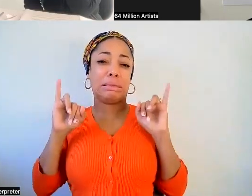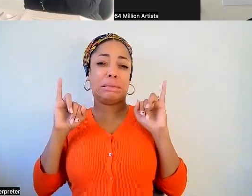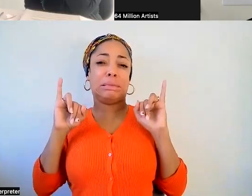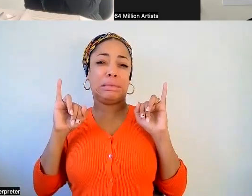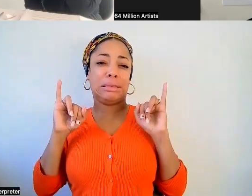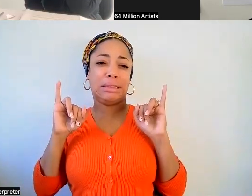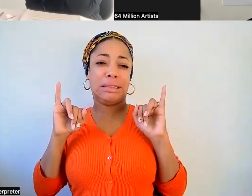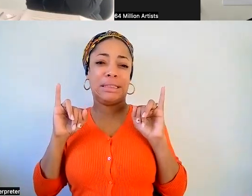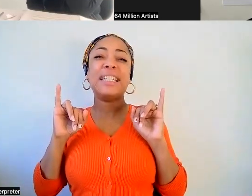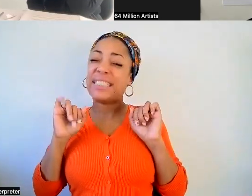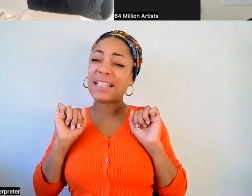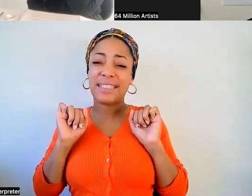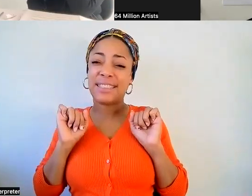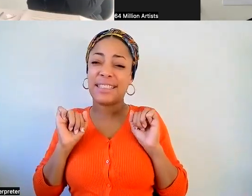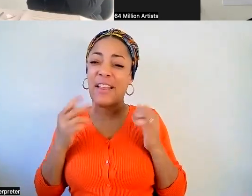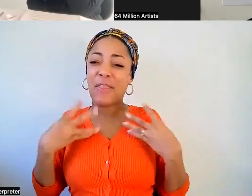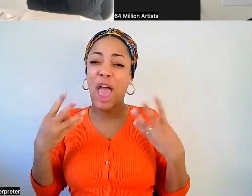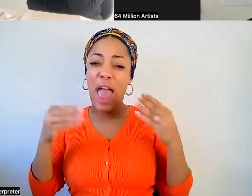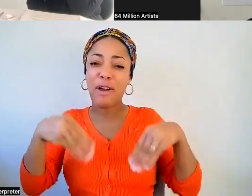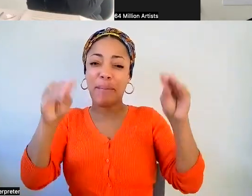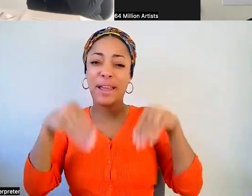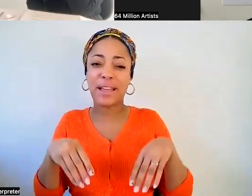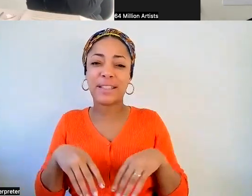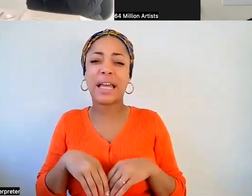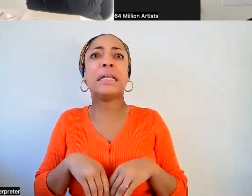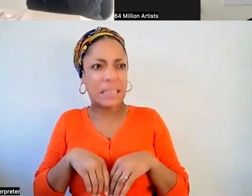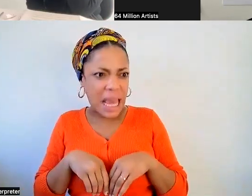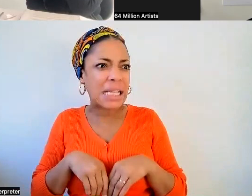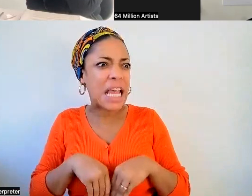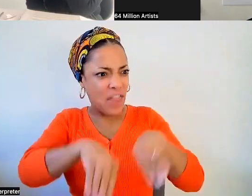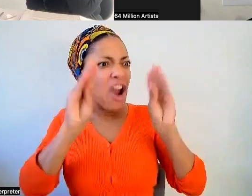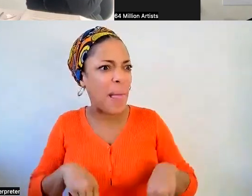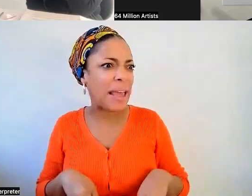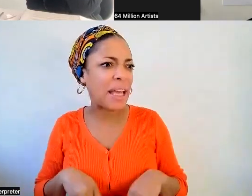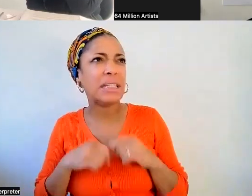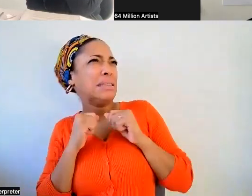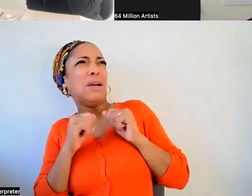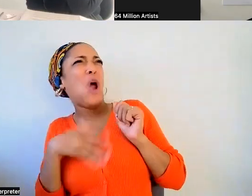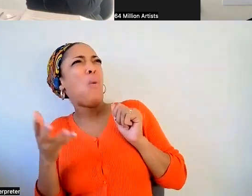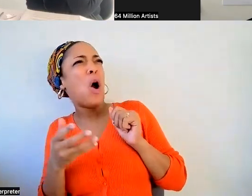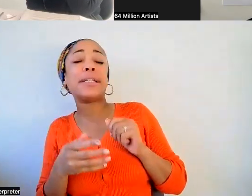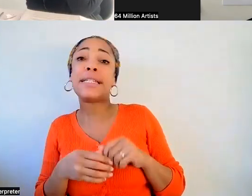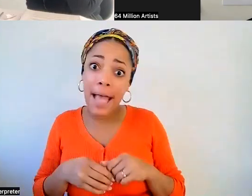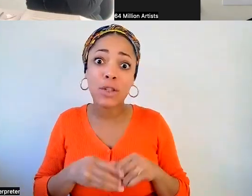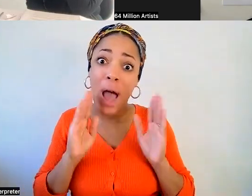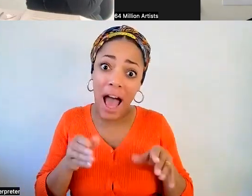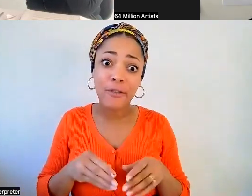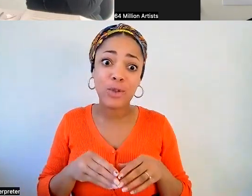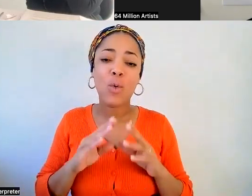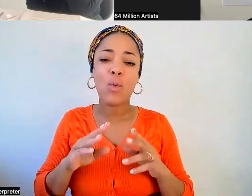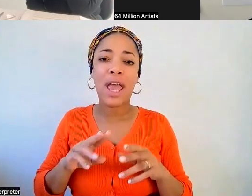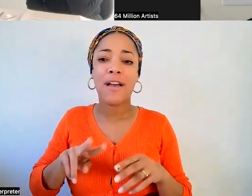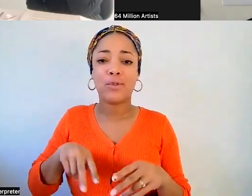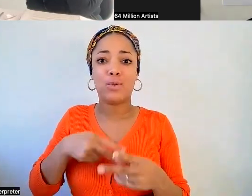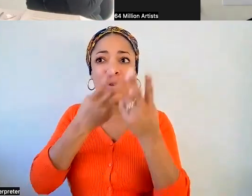hairy blanket. Yes, the hairy blanket. No, not that. Yes, the hairy blanket. They said we had to lie on these army camp